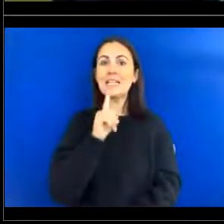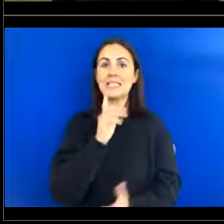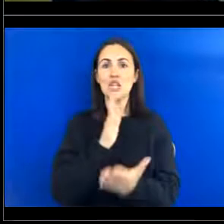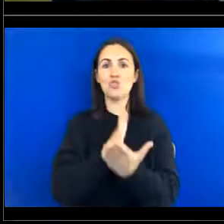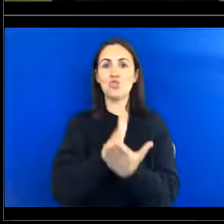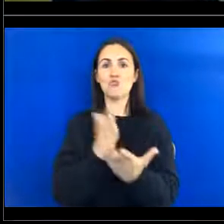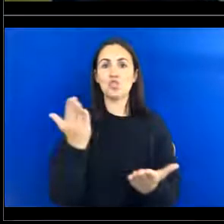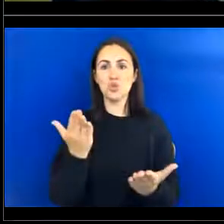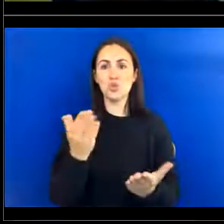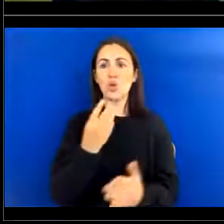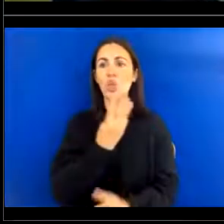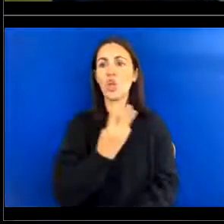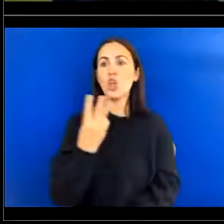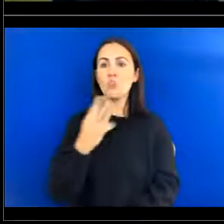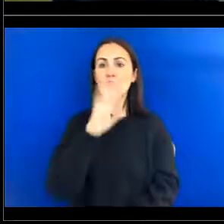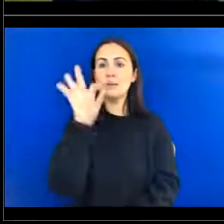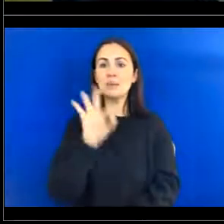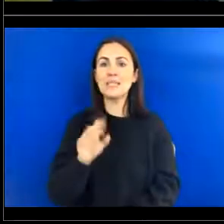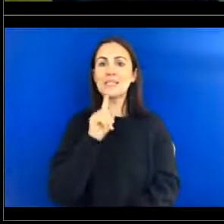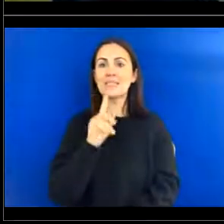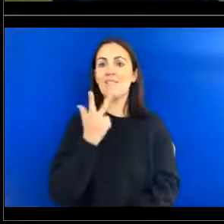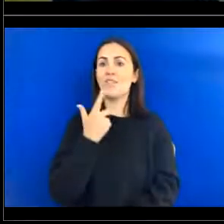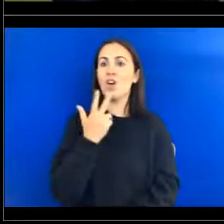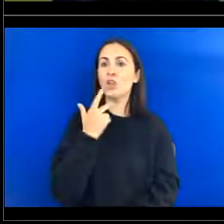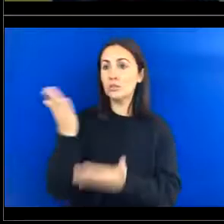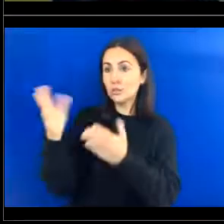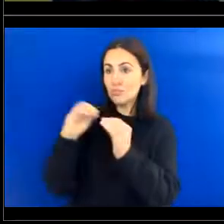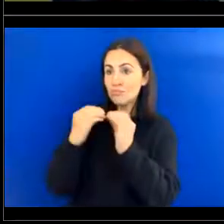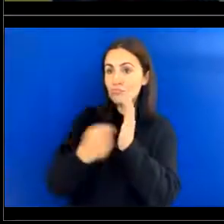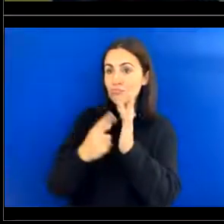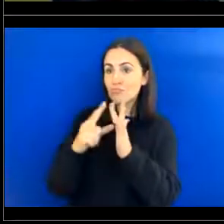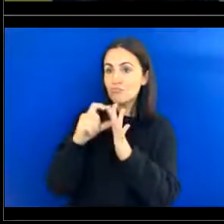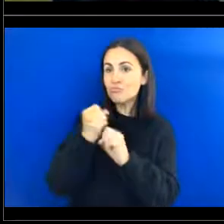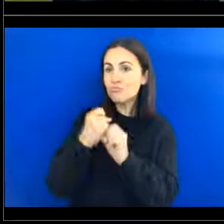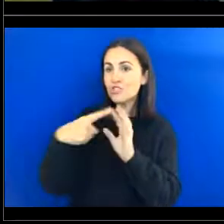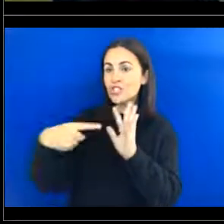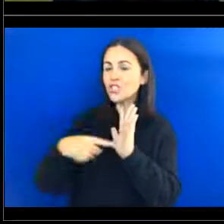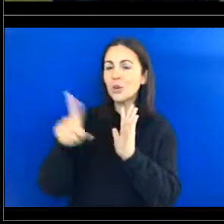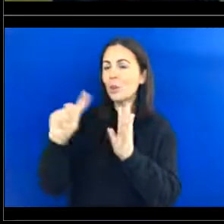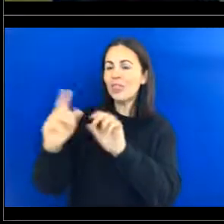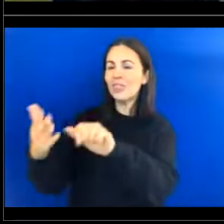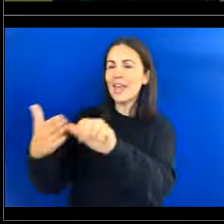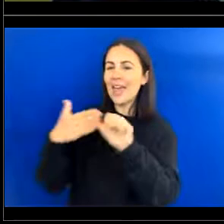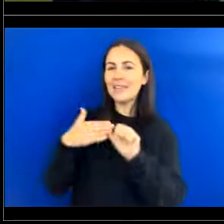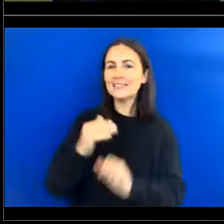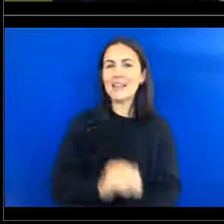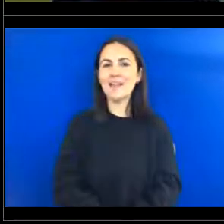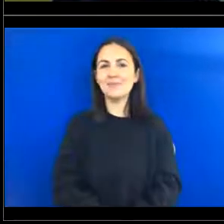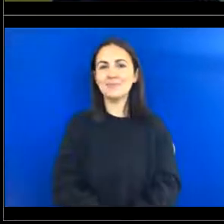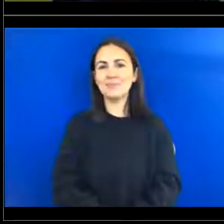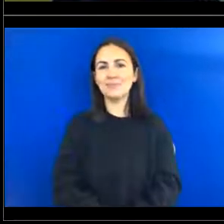and 33% said false. Bridget, do you have the answer to this poll?